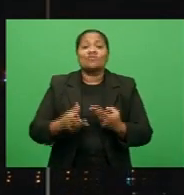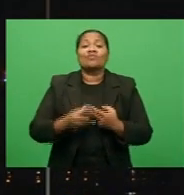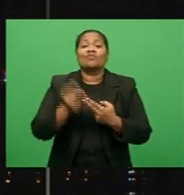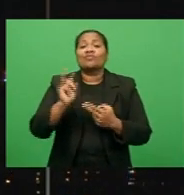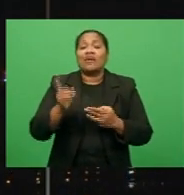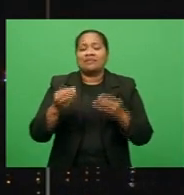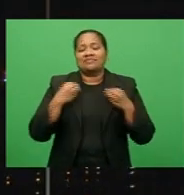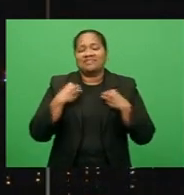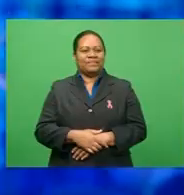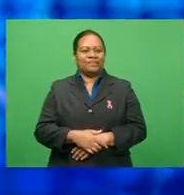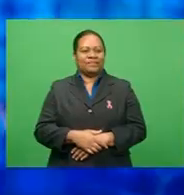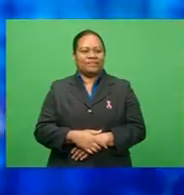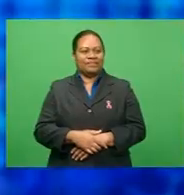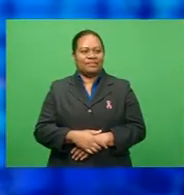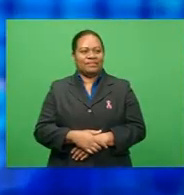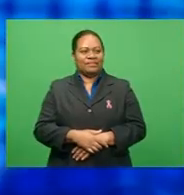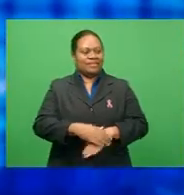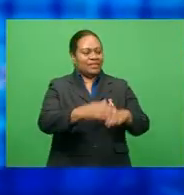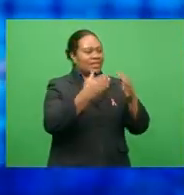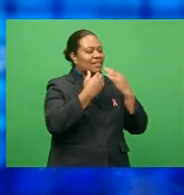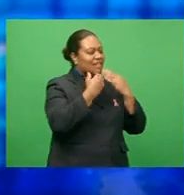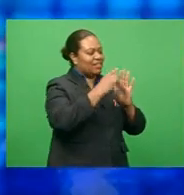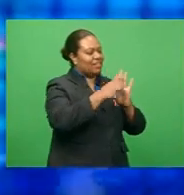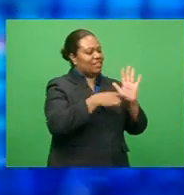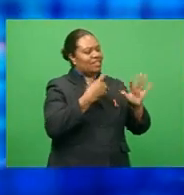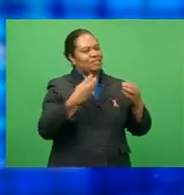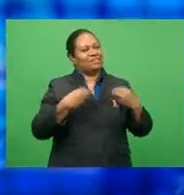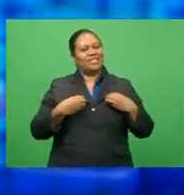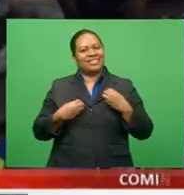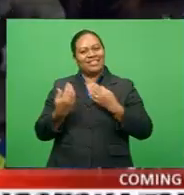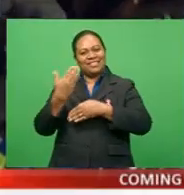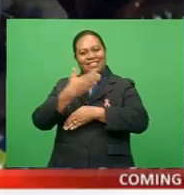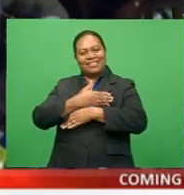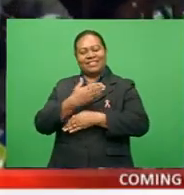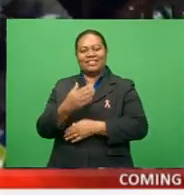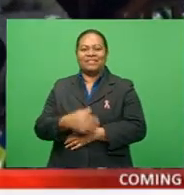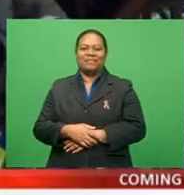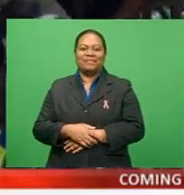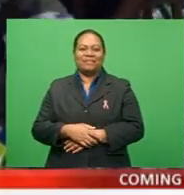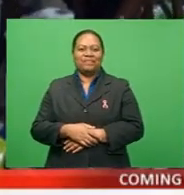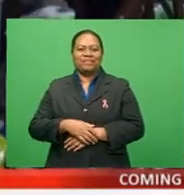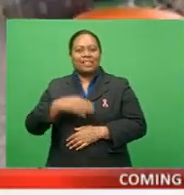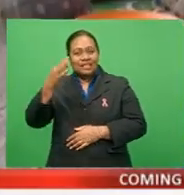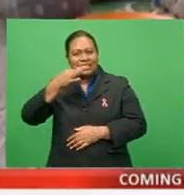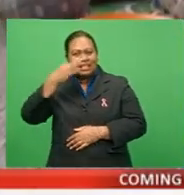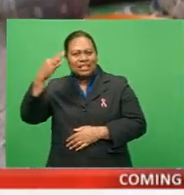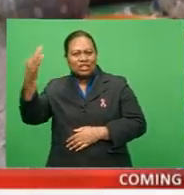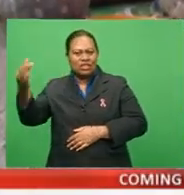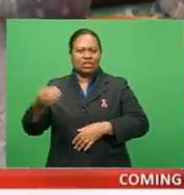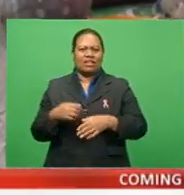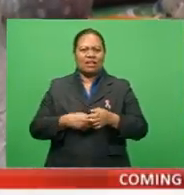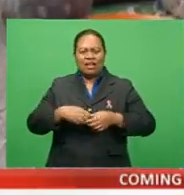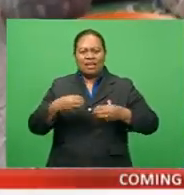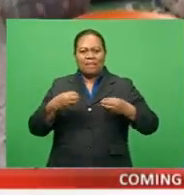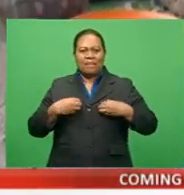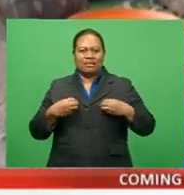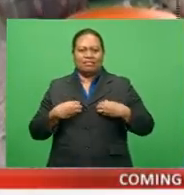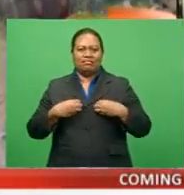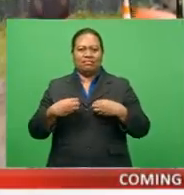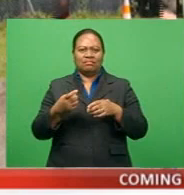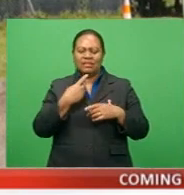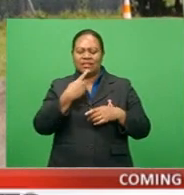in business. Thanks, Jackie. Coming up in business tonight, Singadaka market vendors see change in